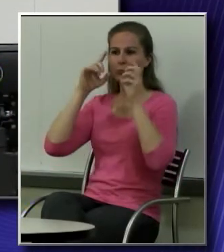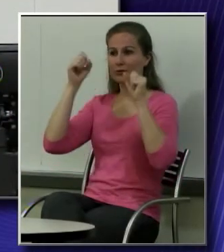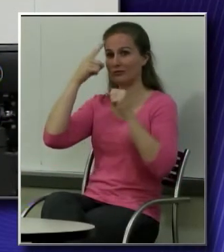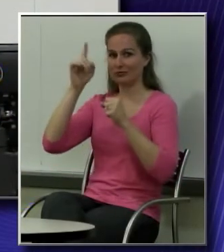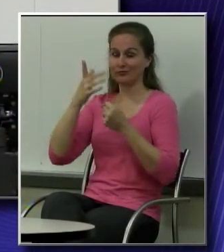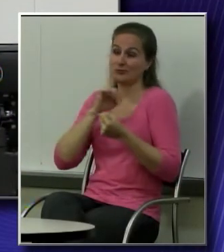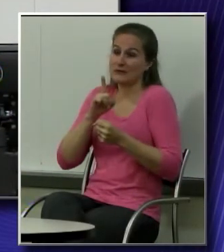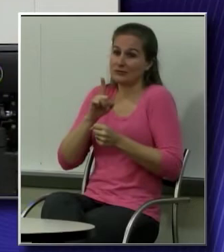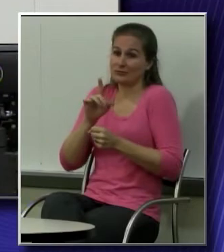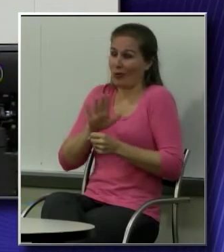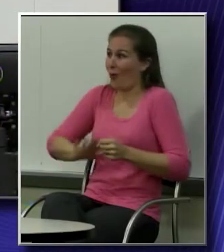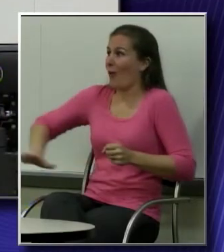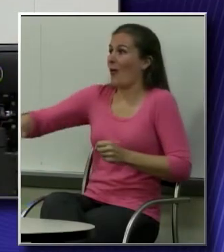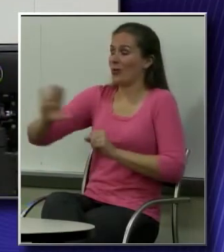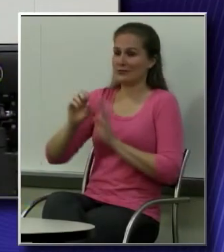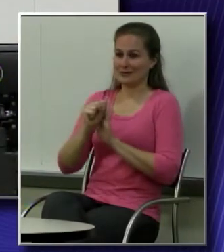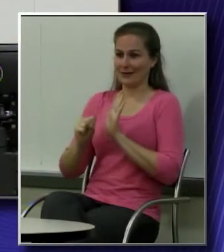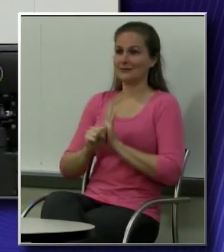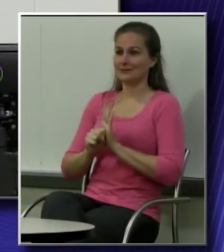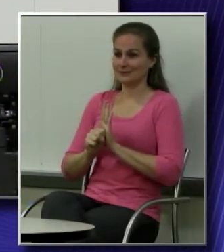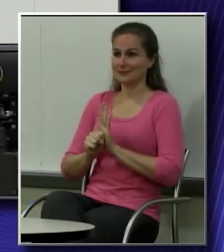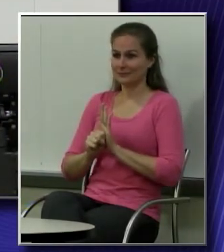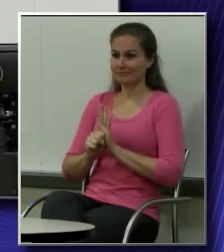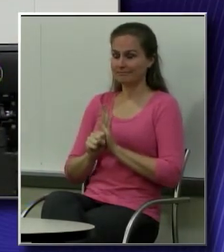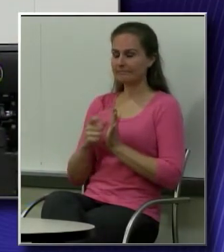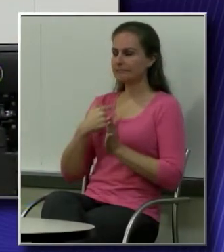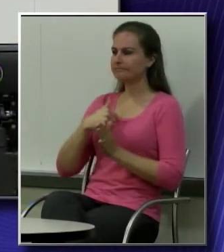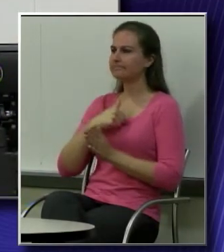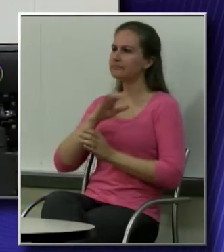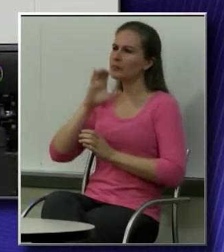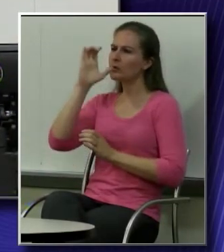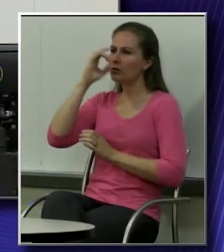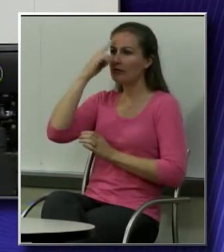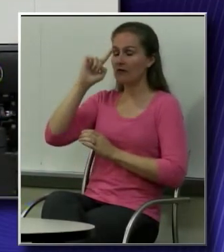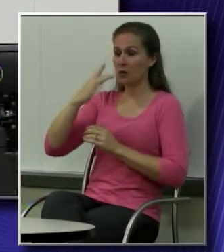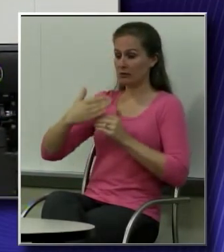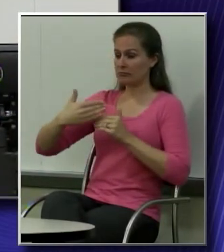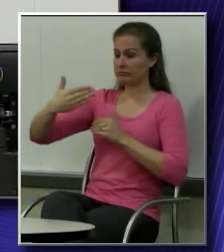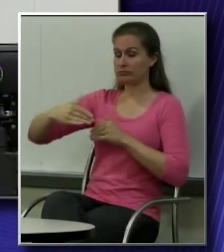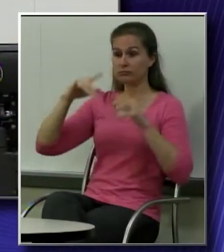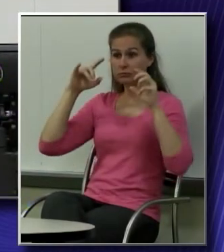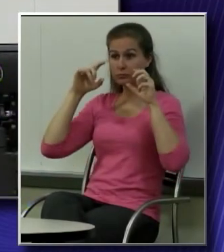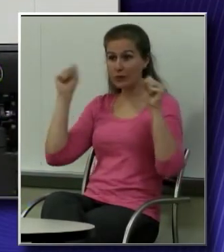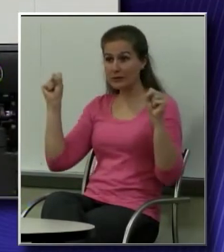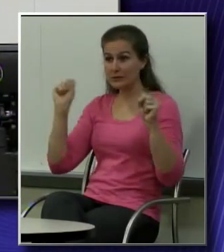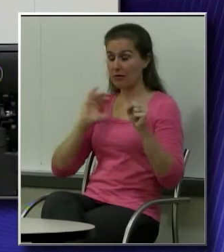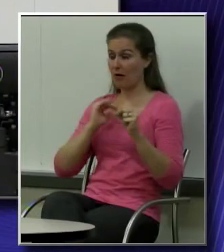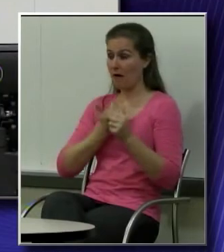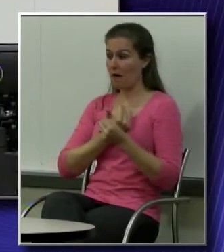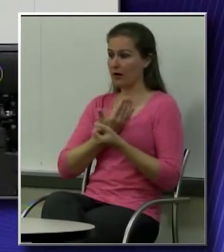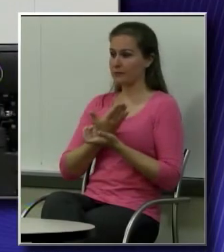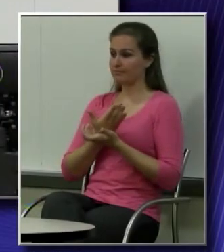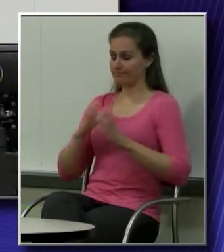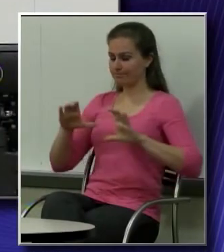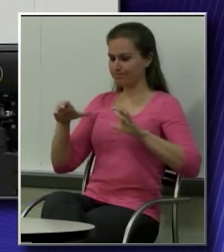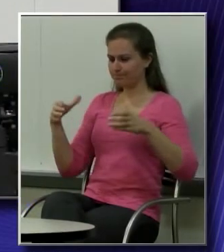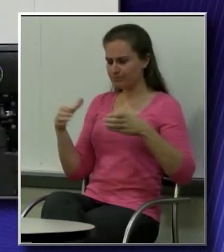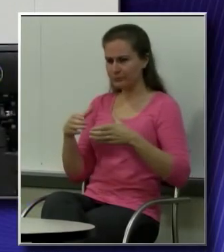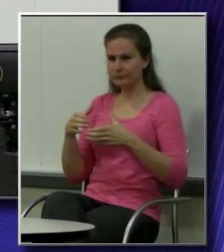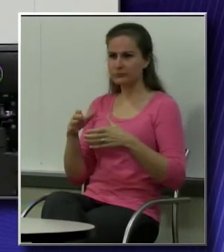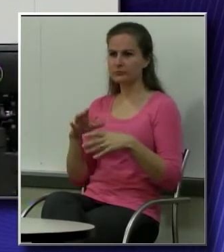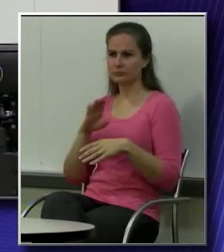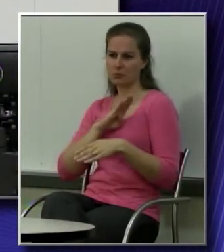really. As we seek out the UNC system's next president, our board is committed